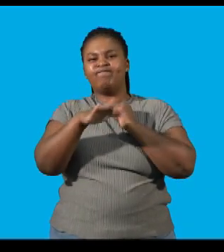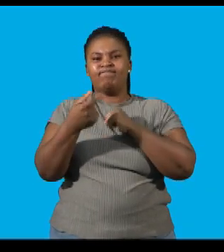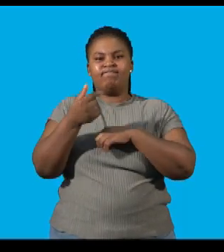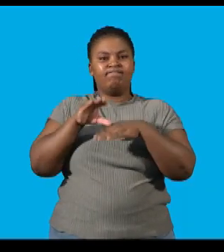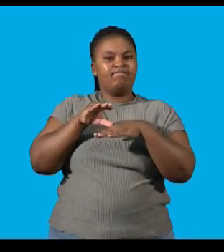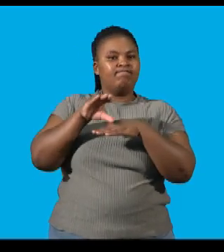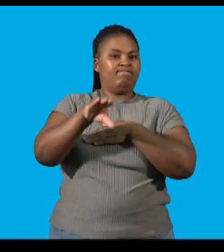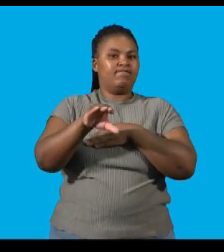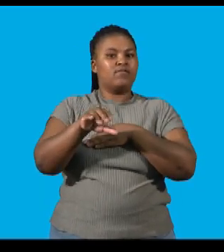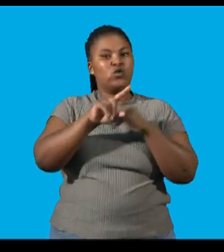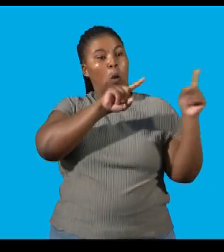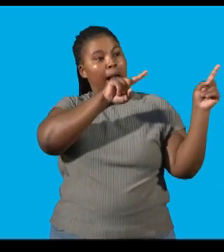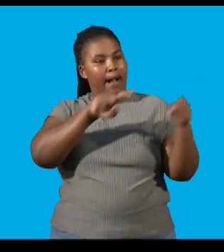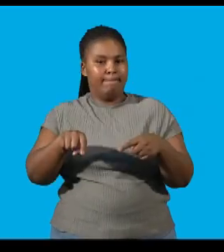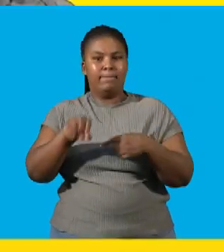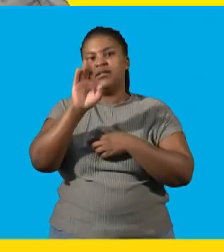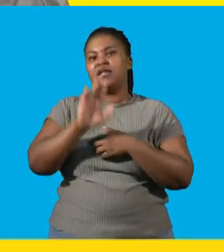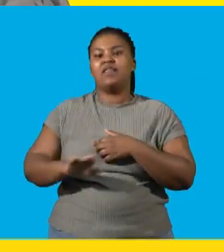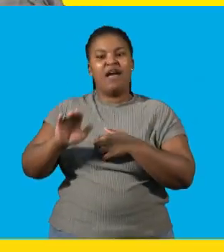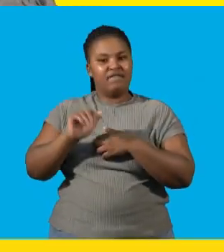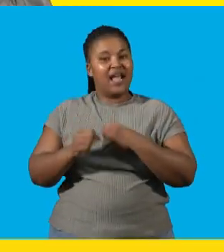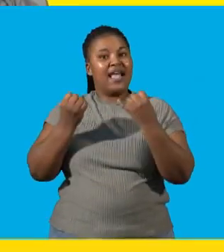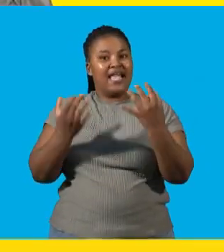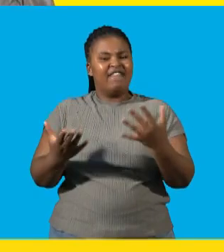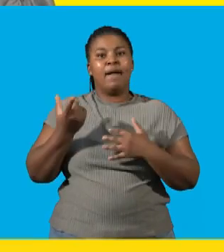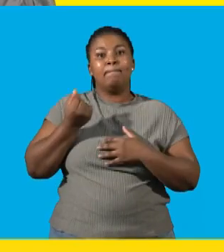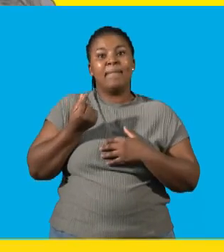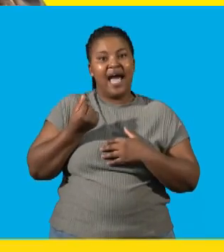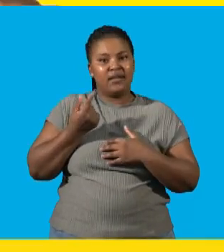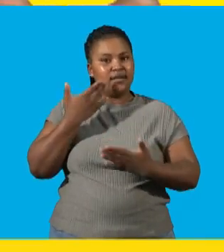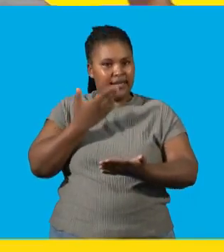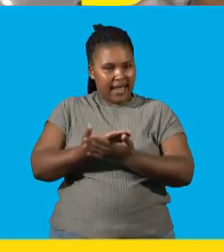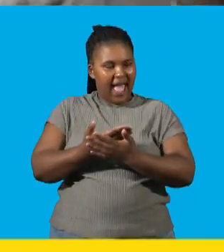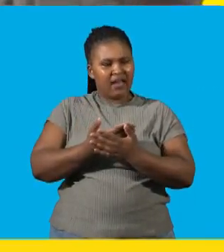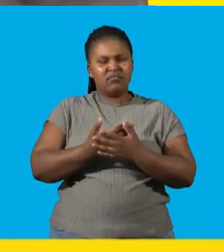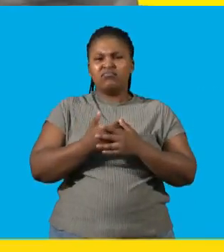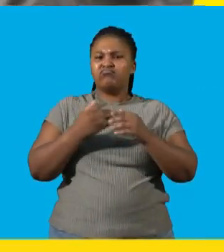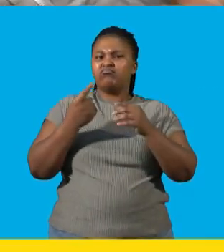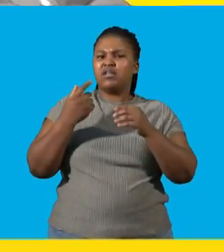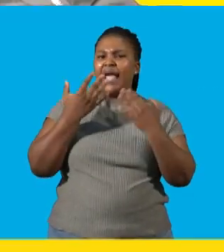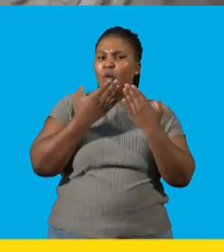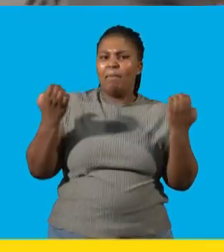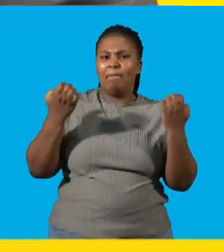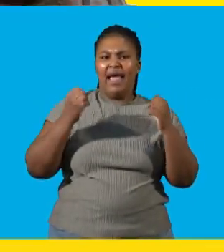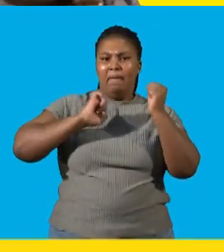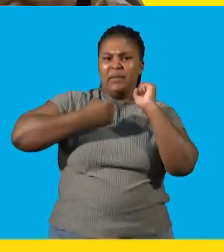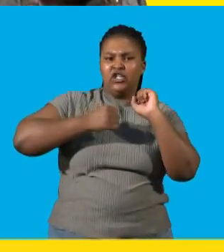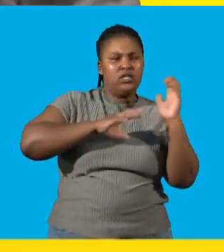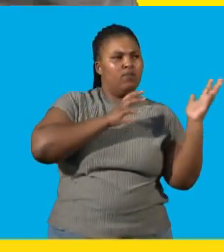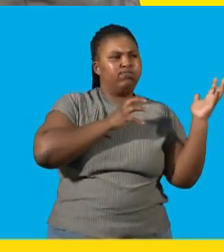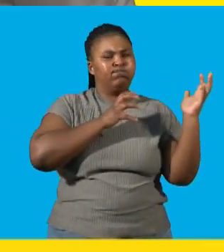incentive to come to South Africa by giving them money so that they can transport their equipment, their